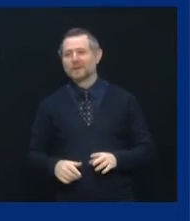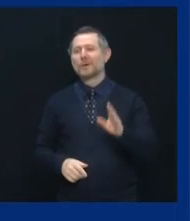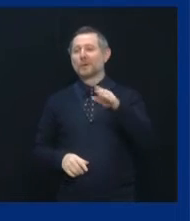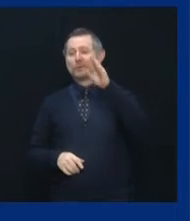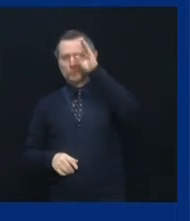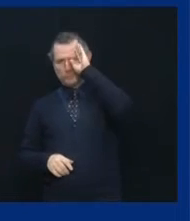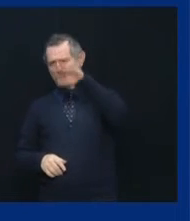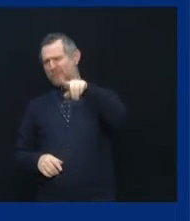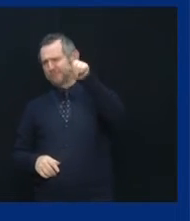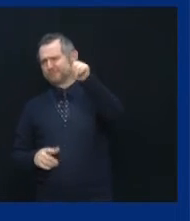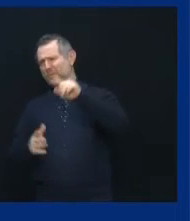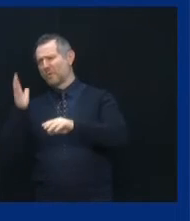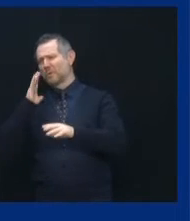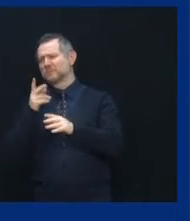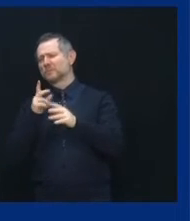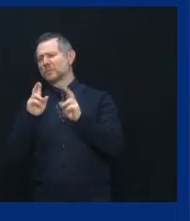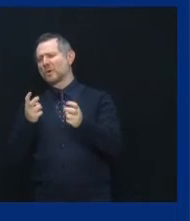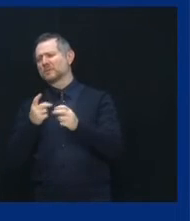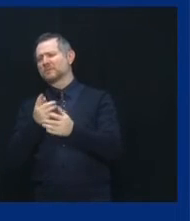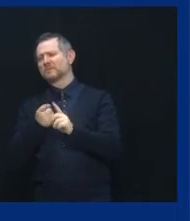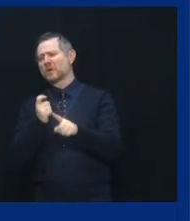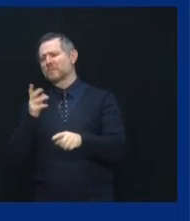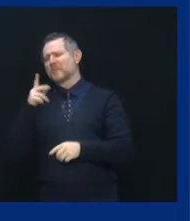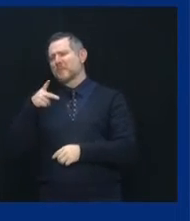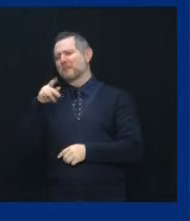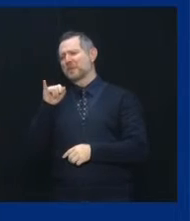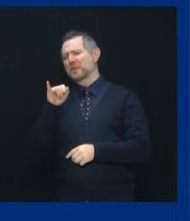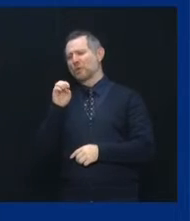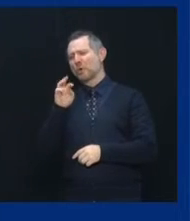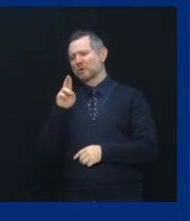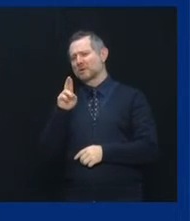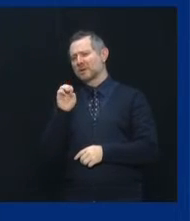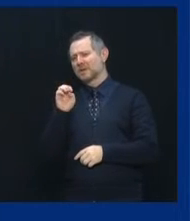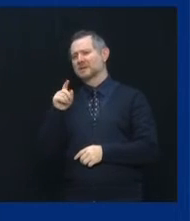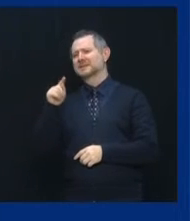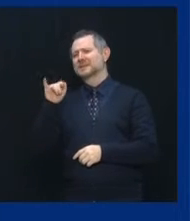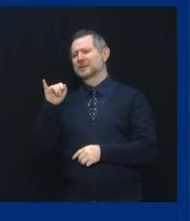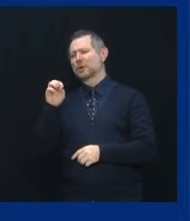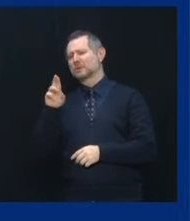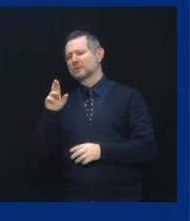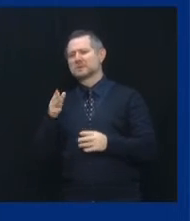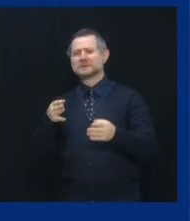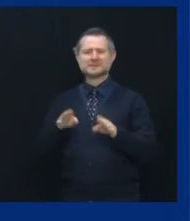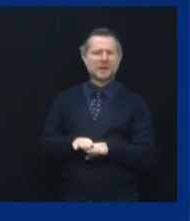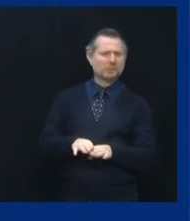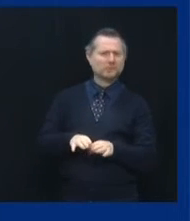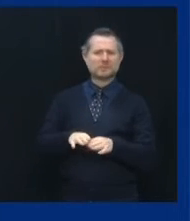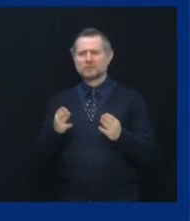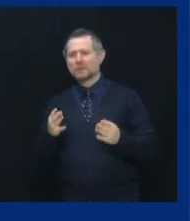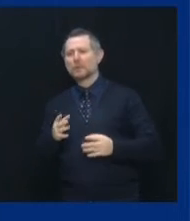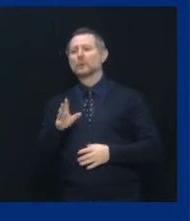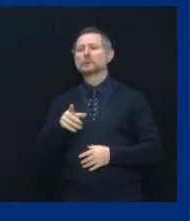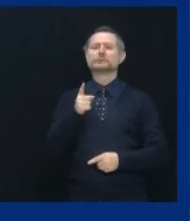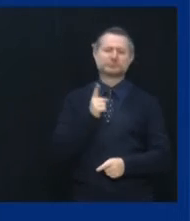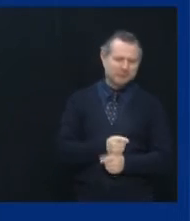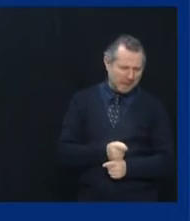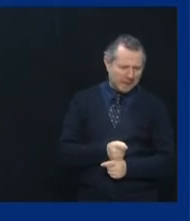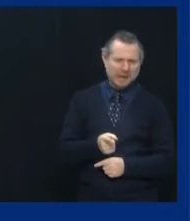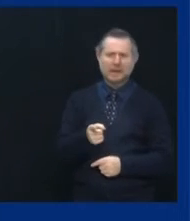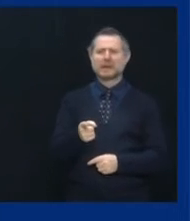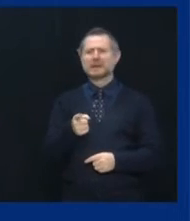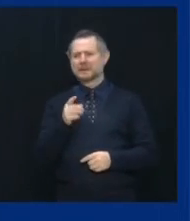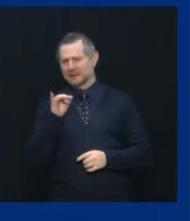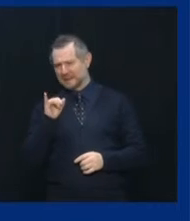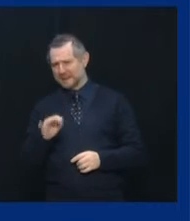quote from Pierre Teilhard de Chardin would have something about happiness. Oh, yes, there is a quote from Teilhard de Chardin. If I am